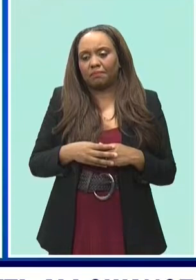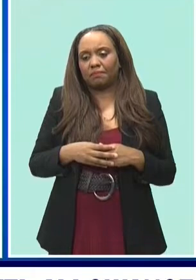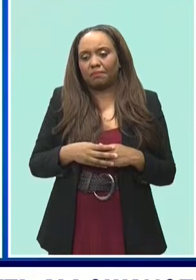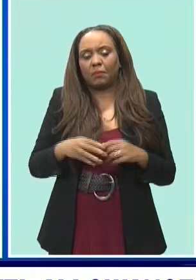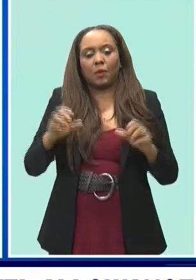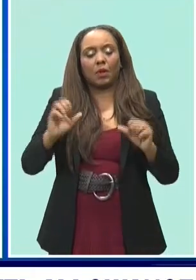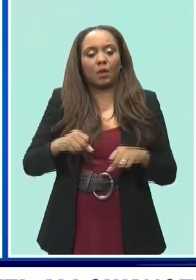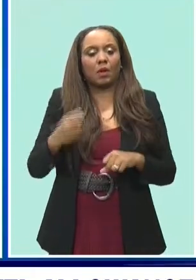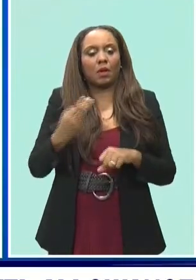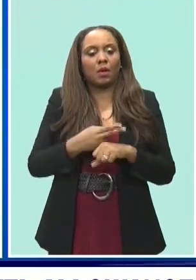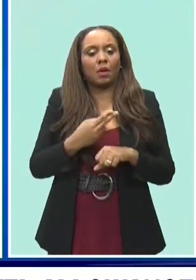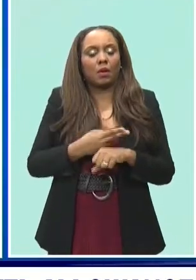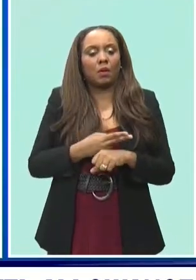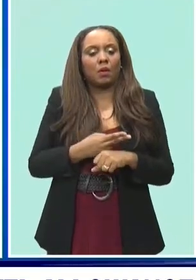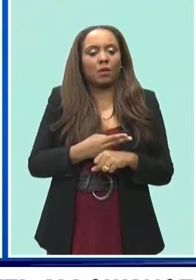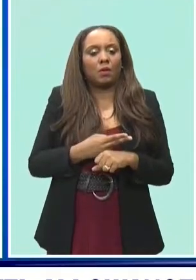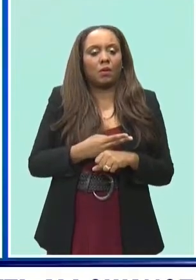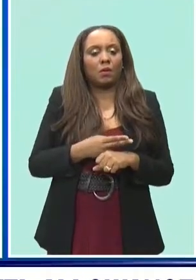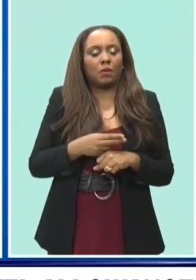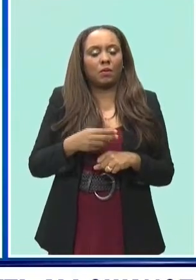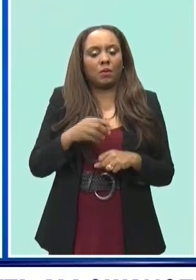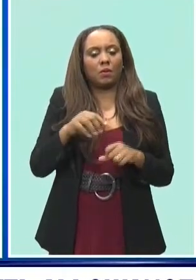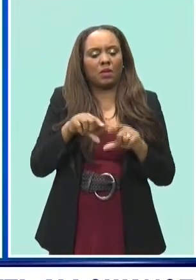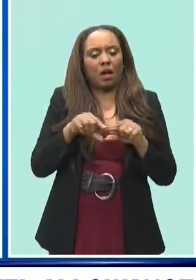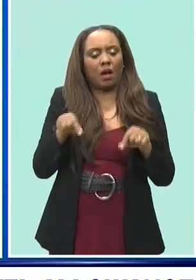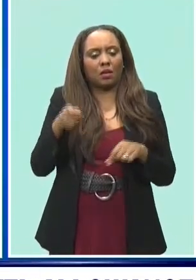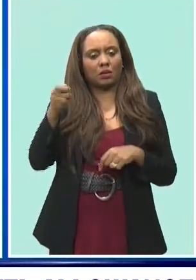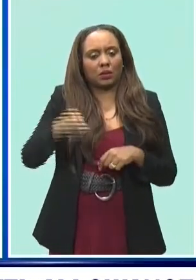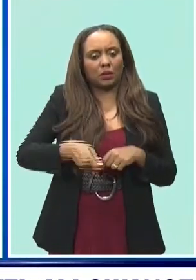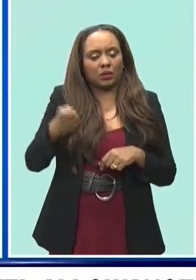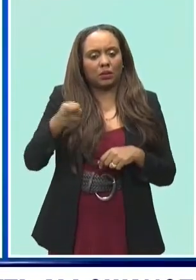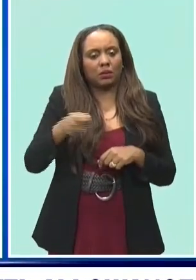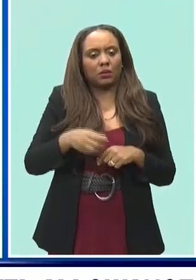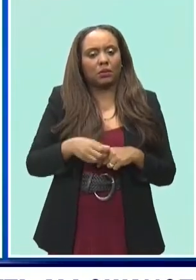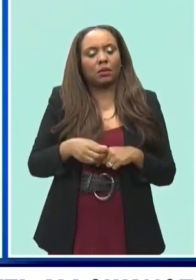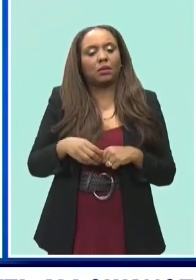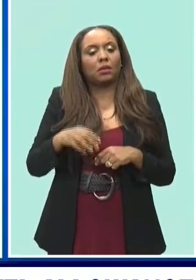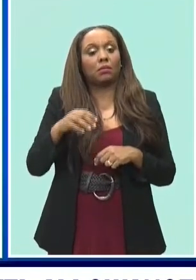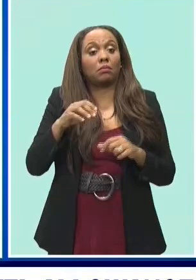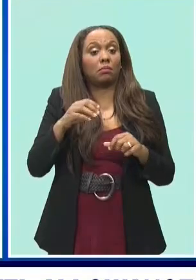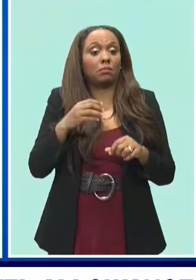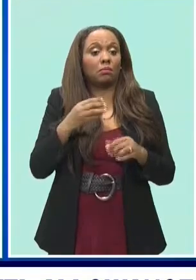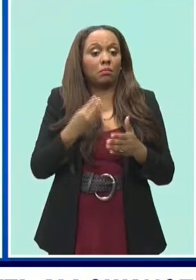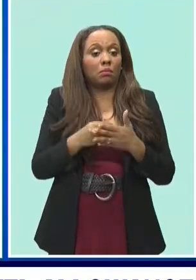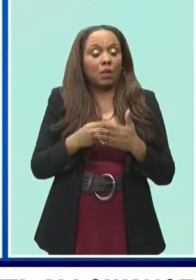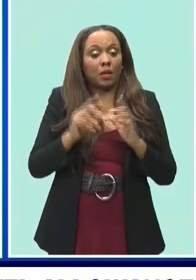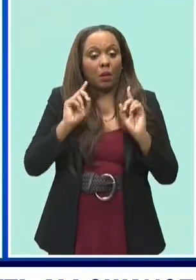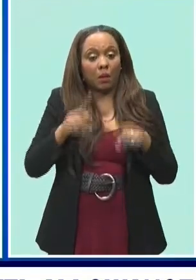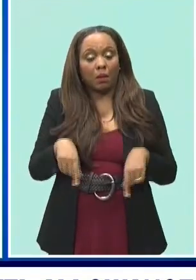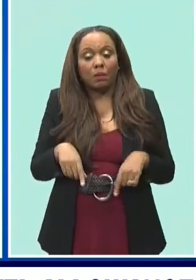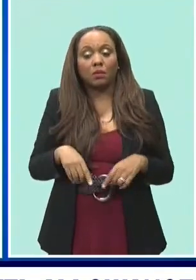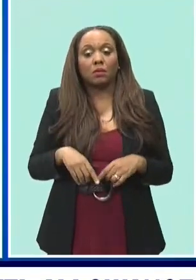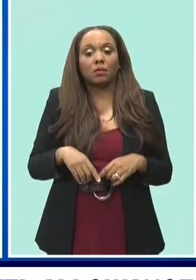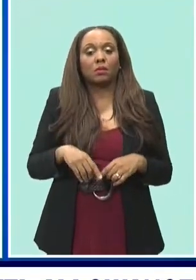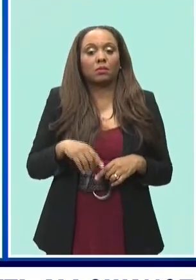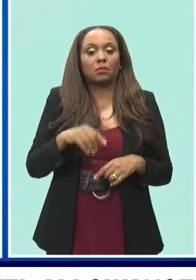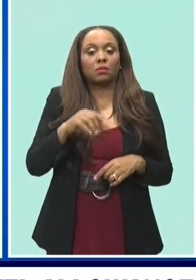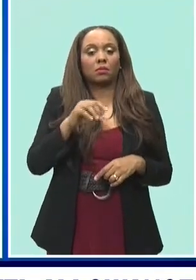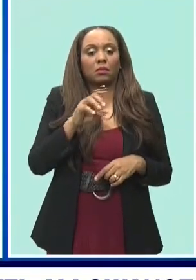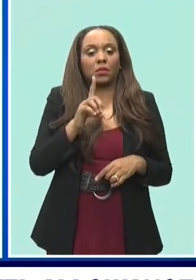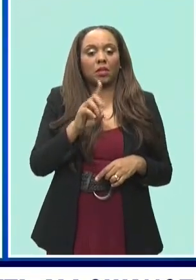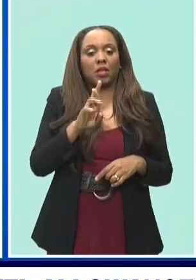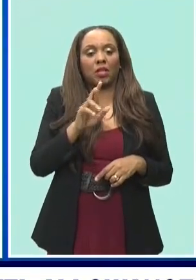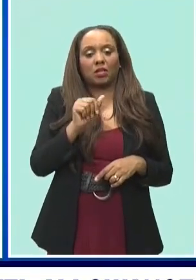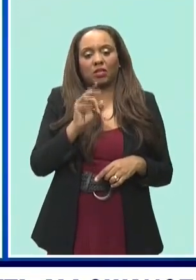electronic cards, you can use money orders or drafts, or you can even do it by wire